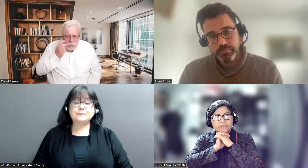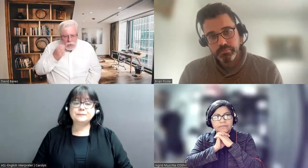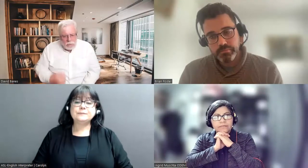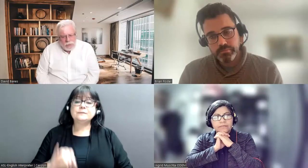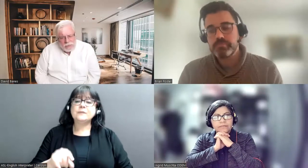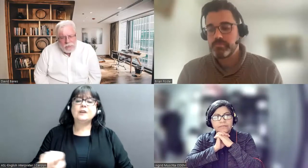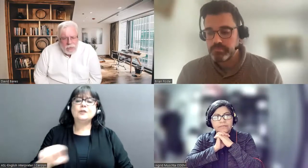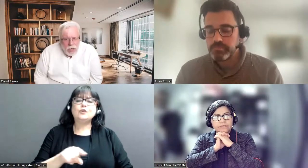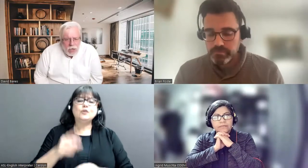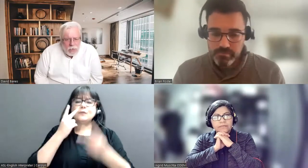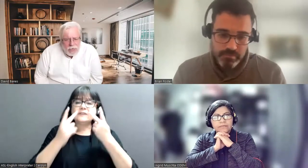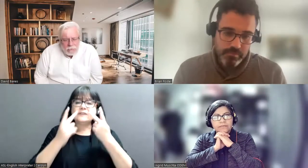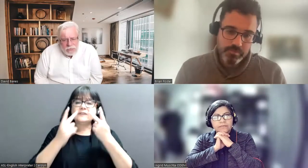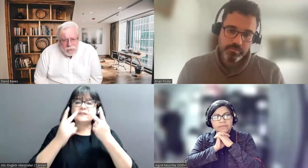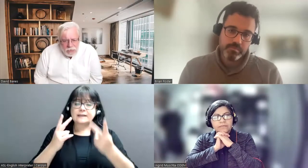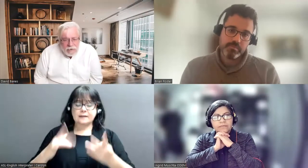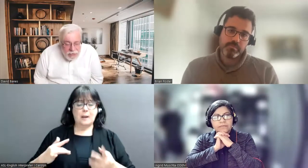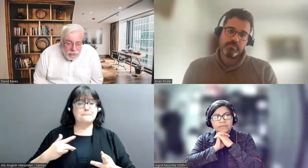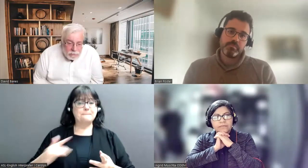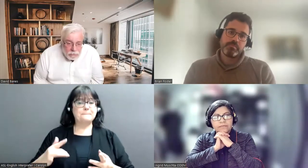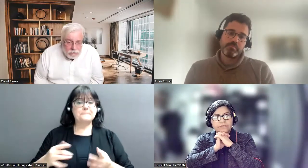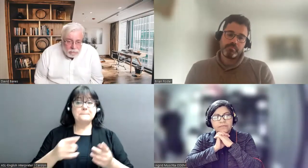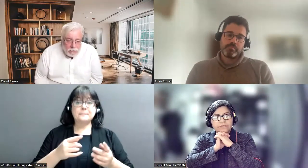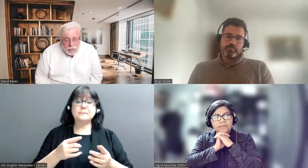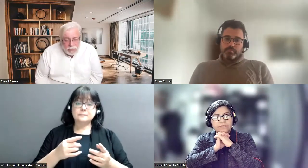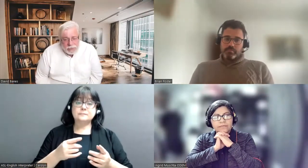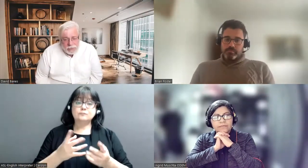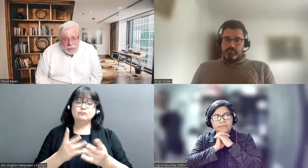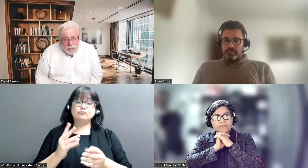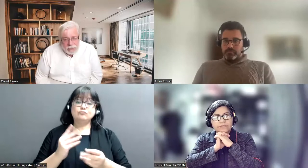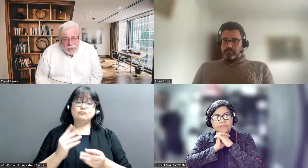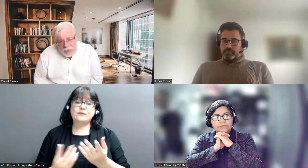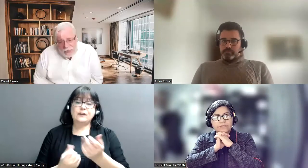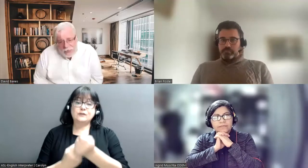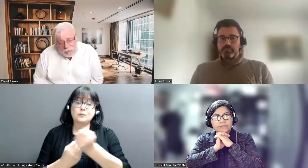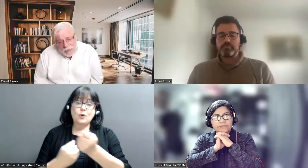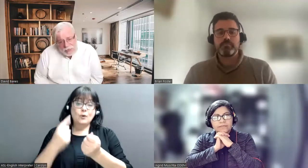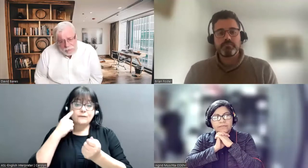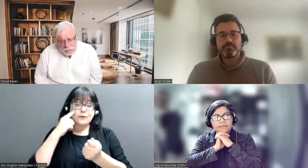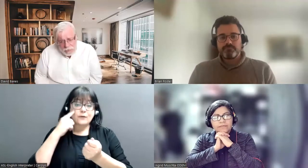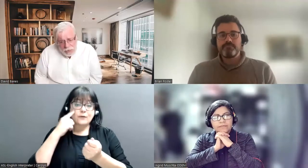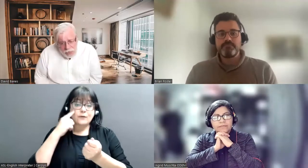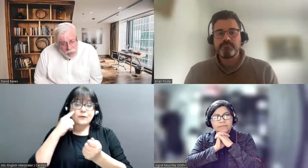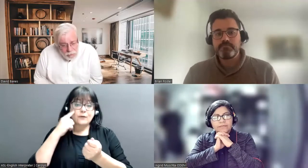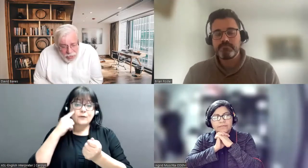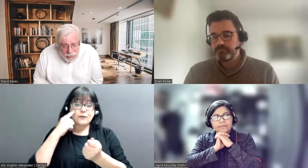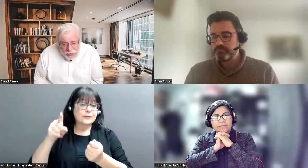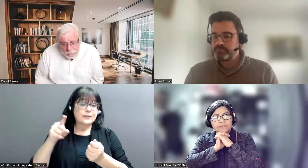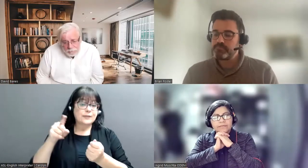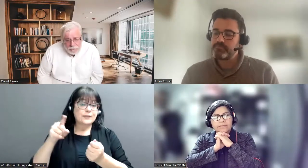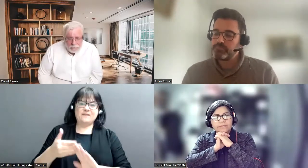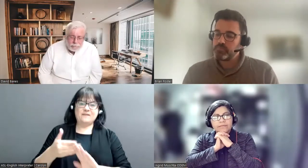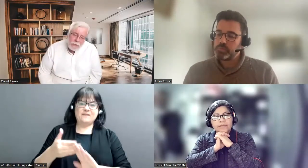in the workplace when it comes to giving that support to employees and anticipating and delivering that support in